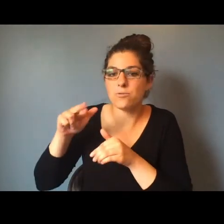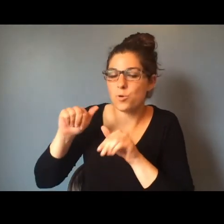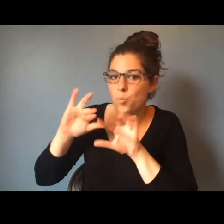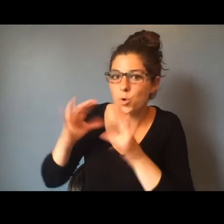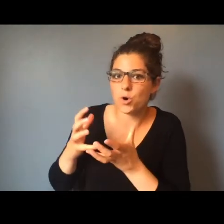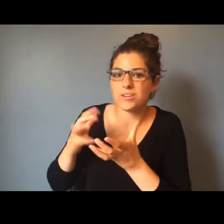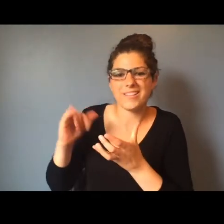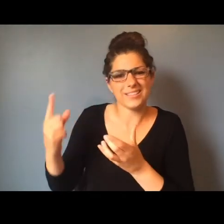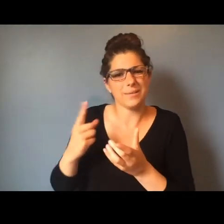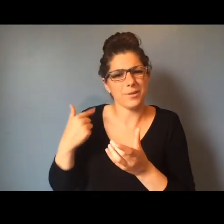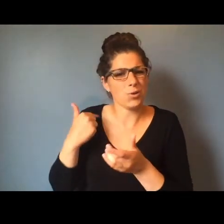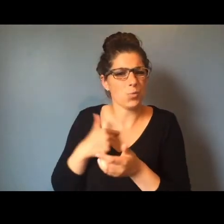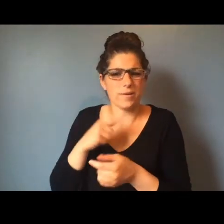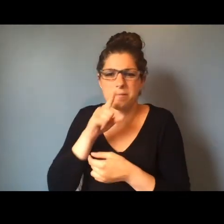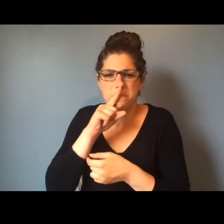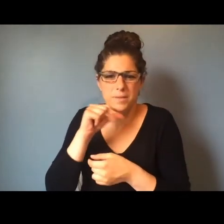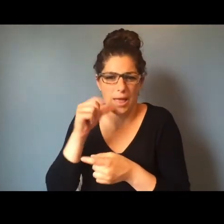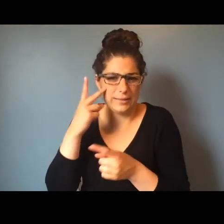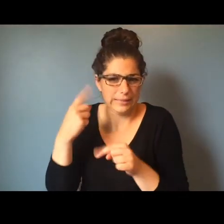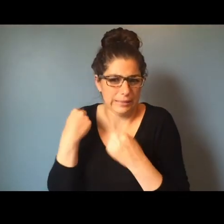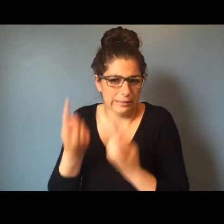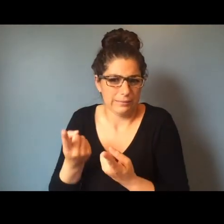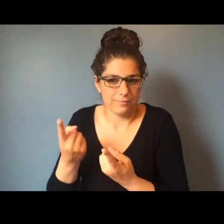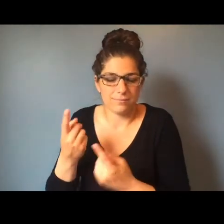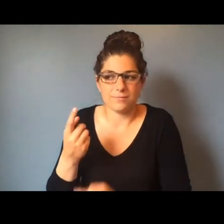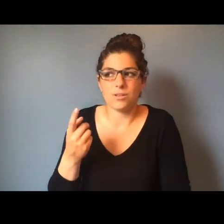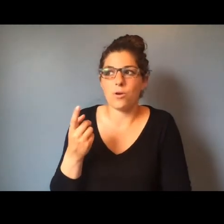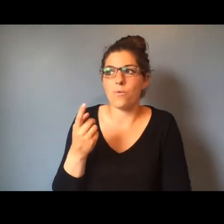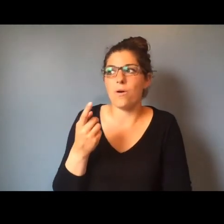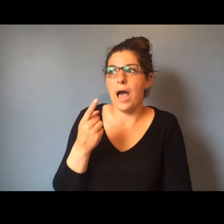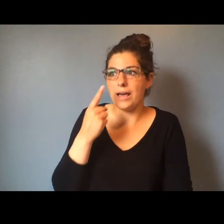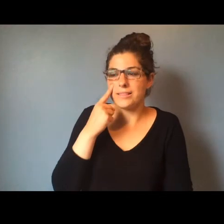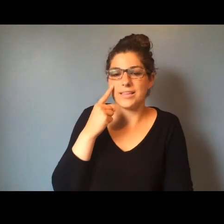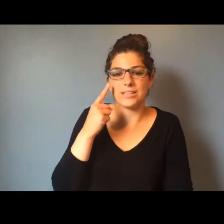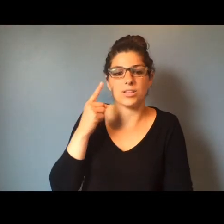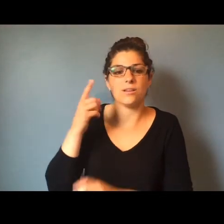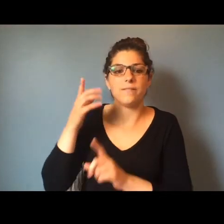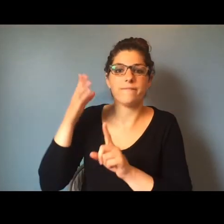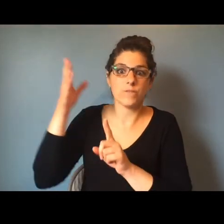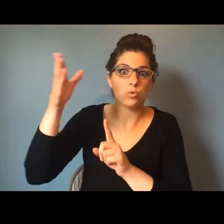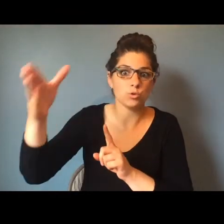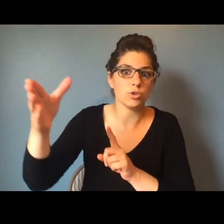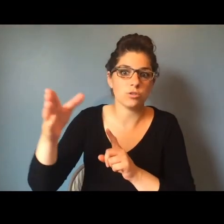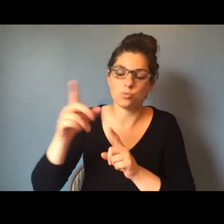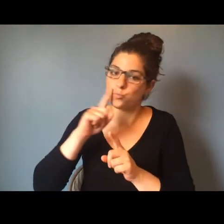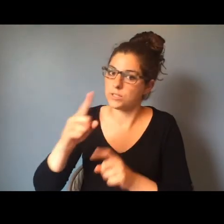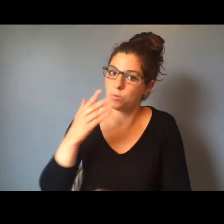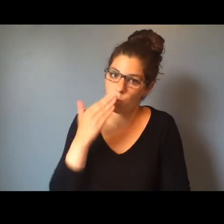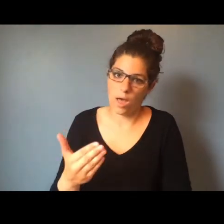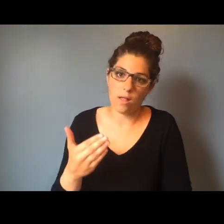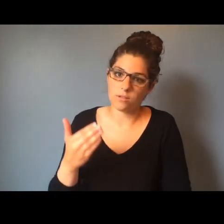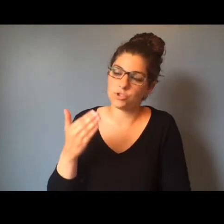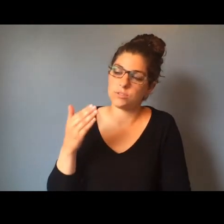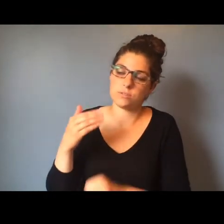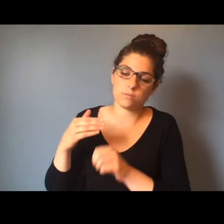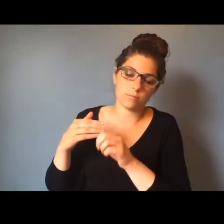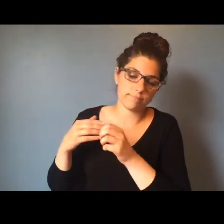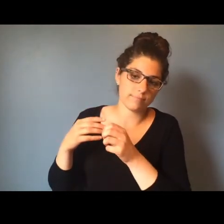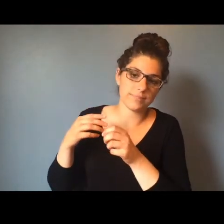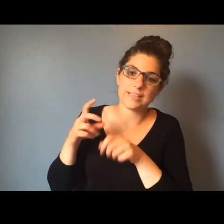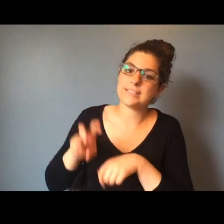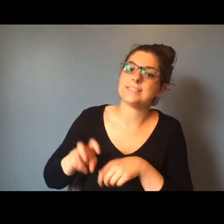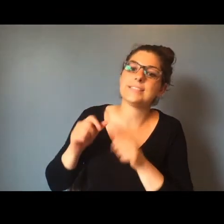something that we really haven't seen, I think. So I think the trajectory is going really well, and just continuing on that is